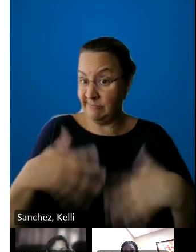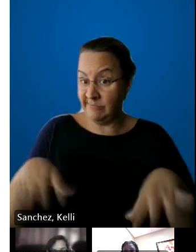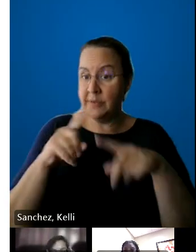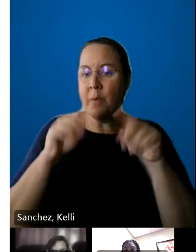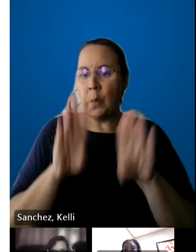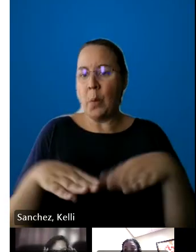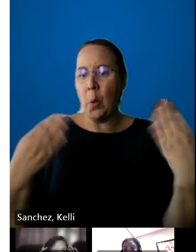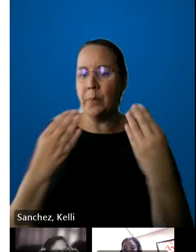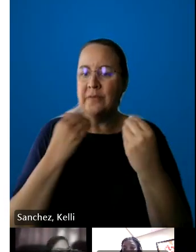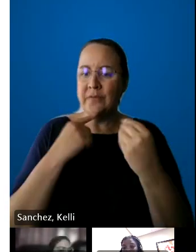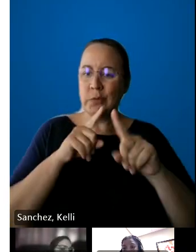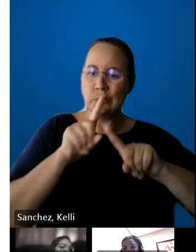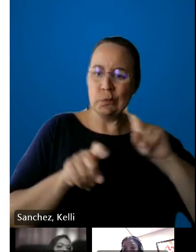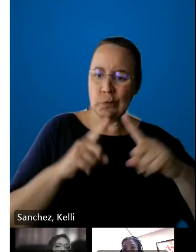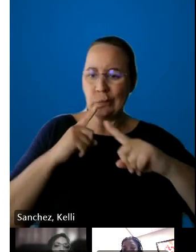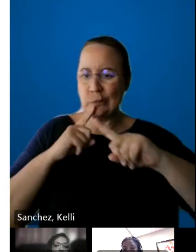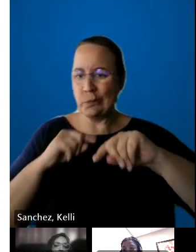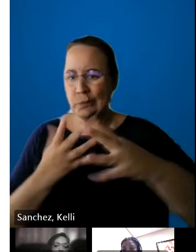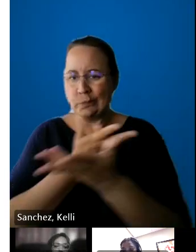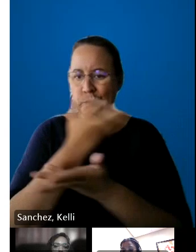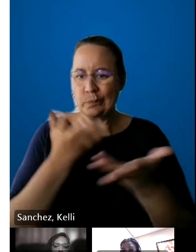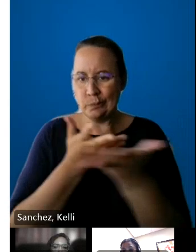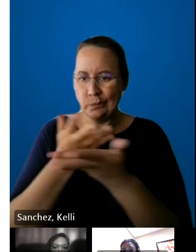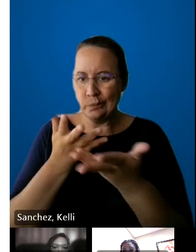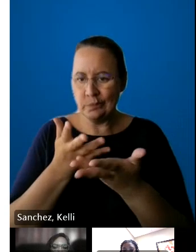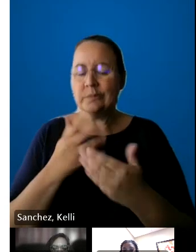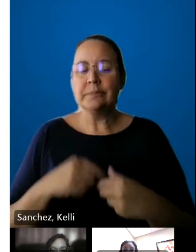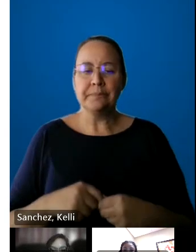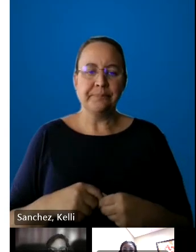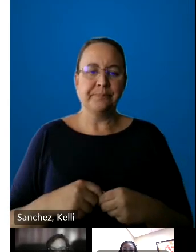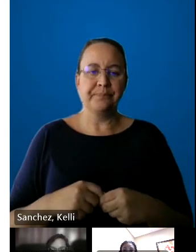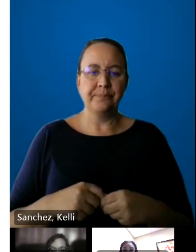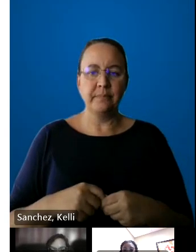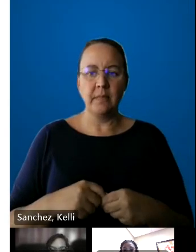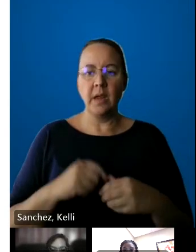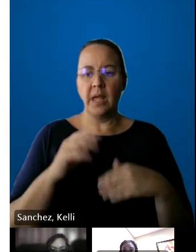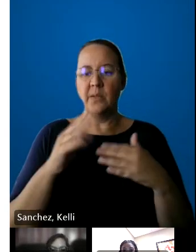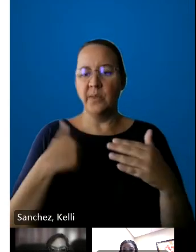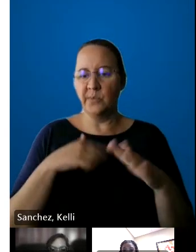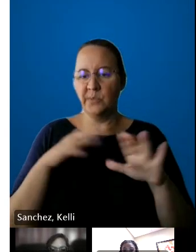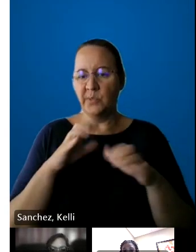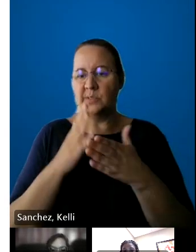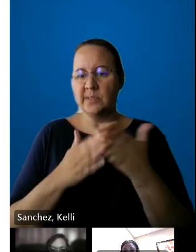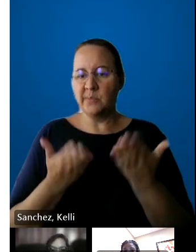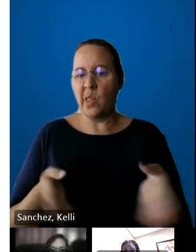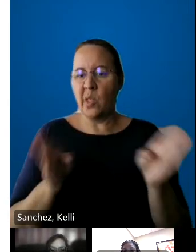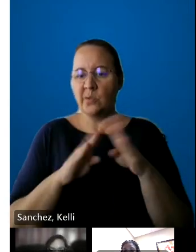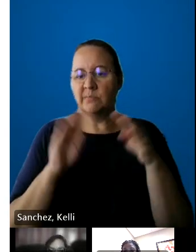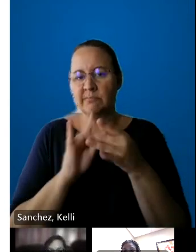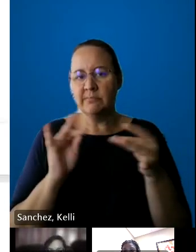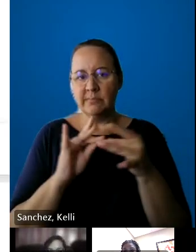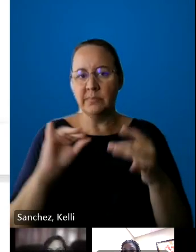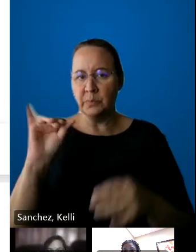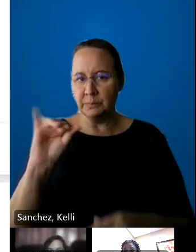open up for questions and answers. And then we'll get into some closing